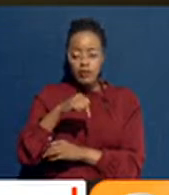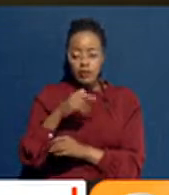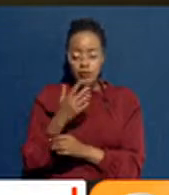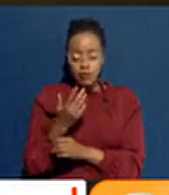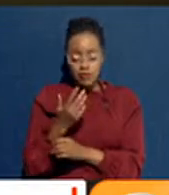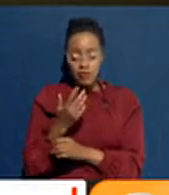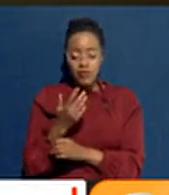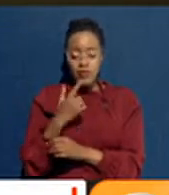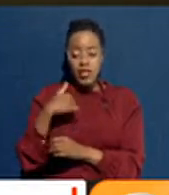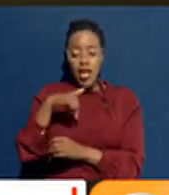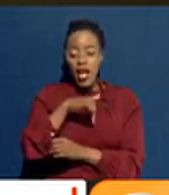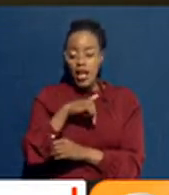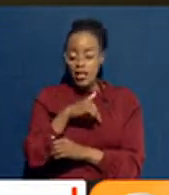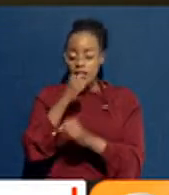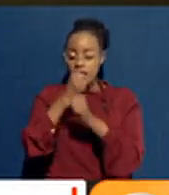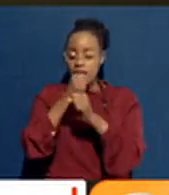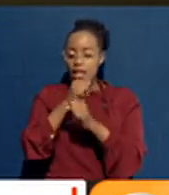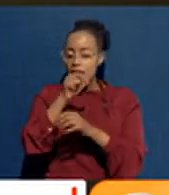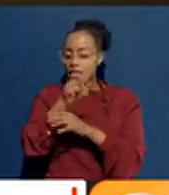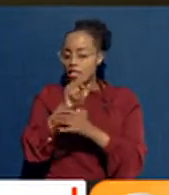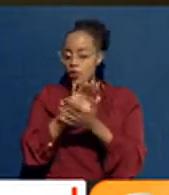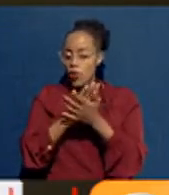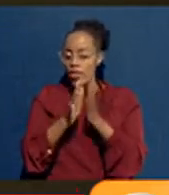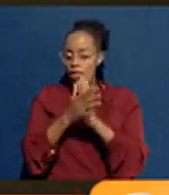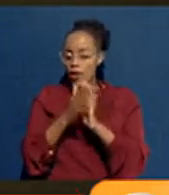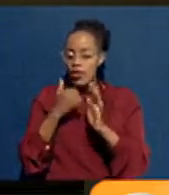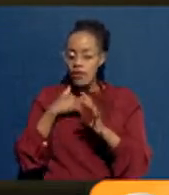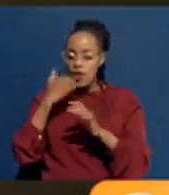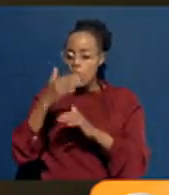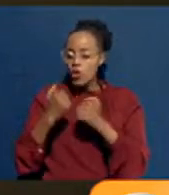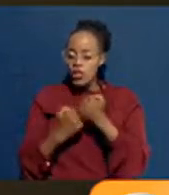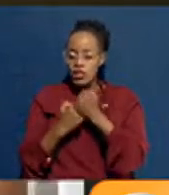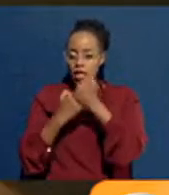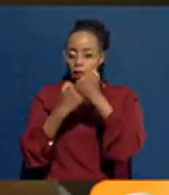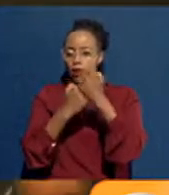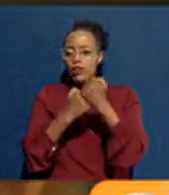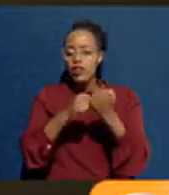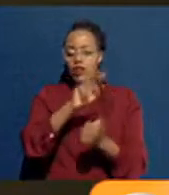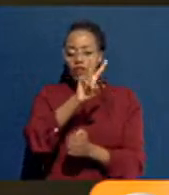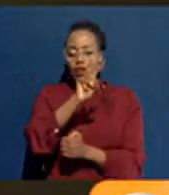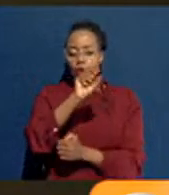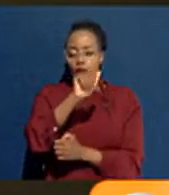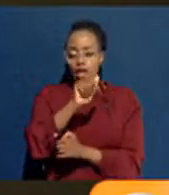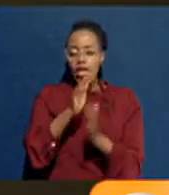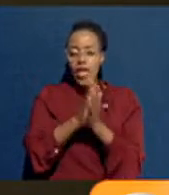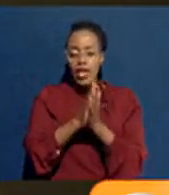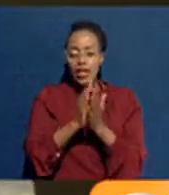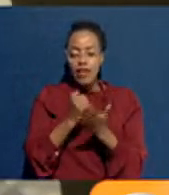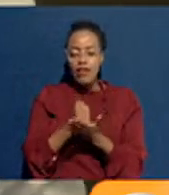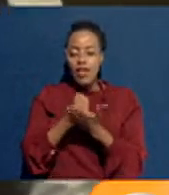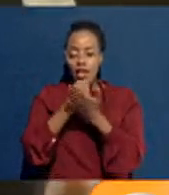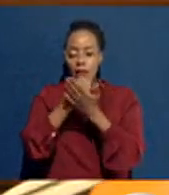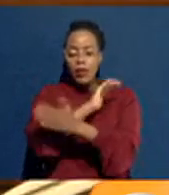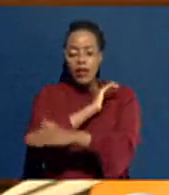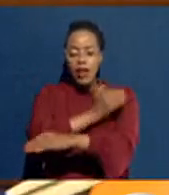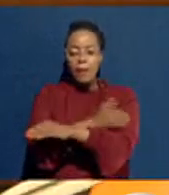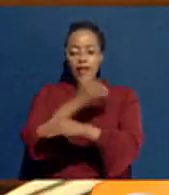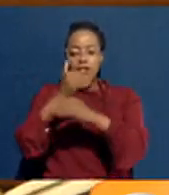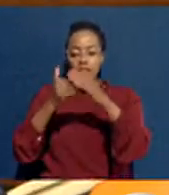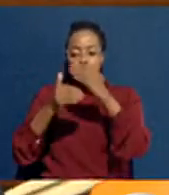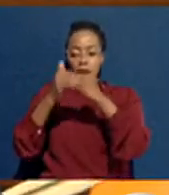and we could not have done this without the constant support of VOA and actually helping in capacity building.